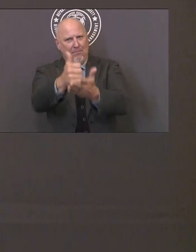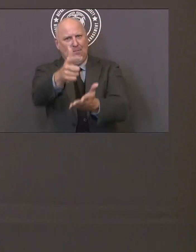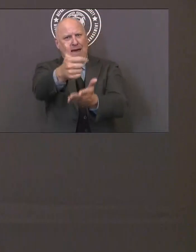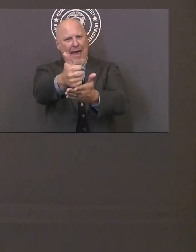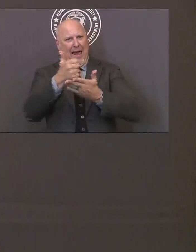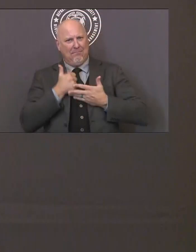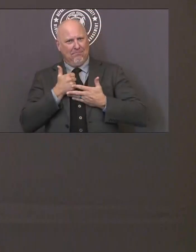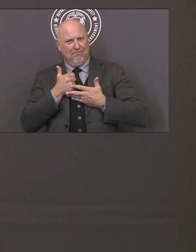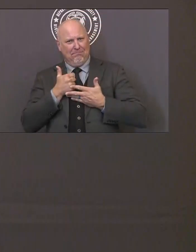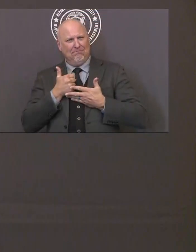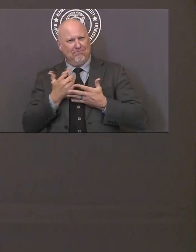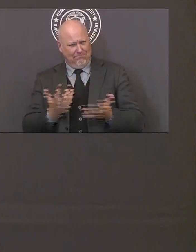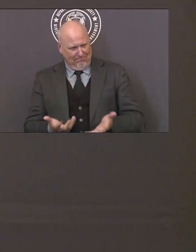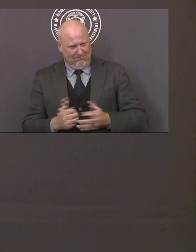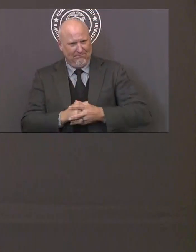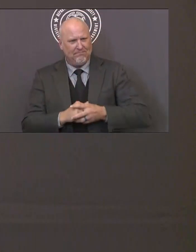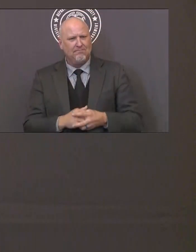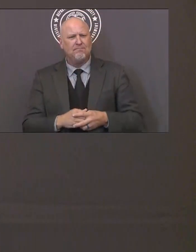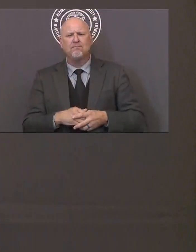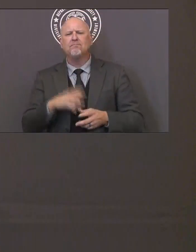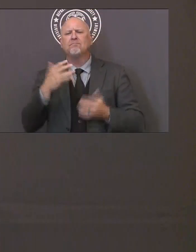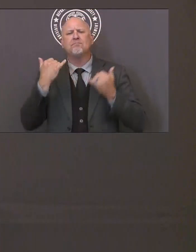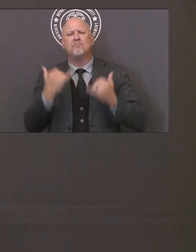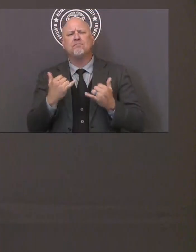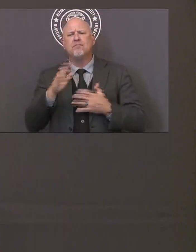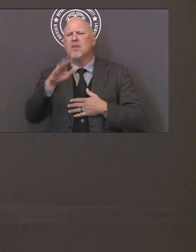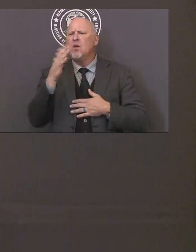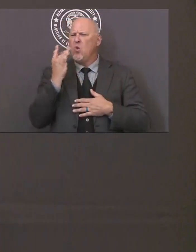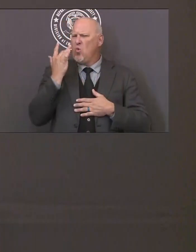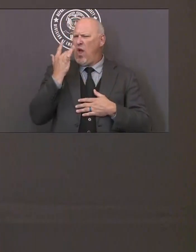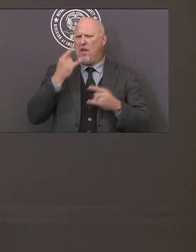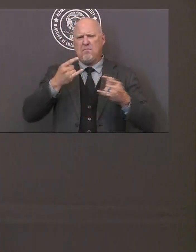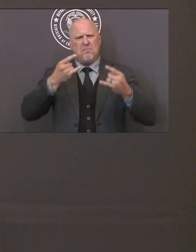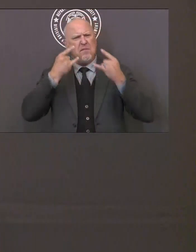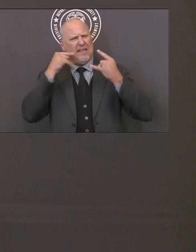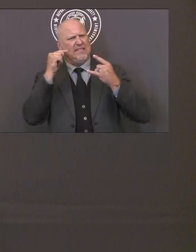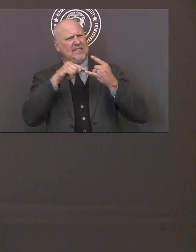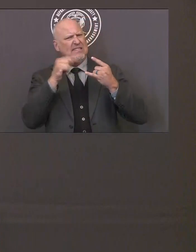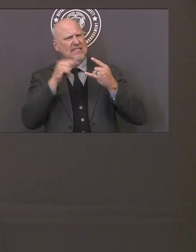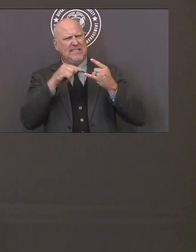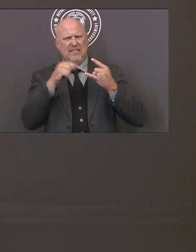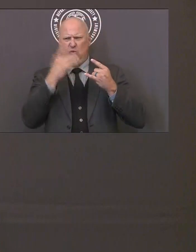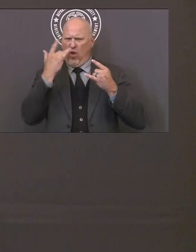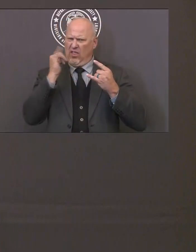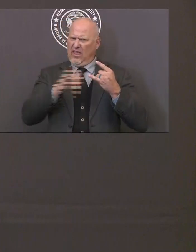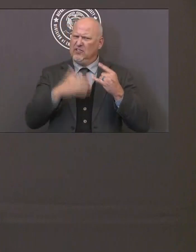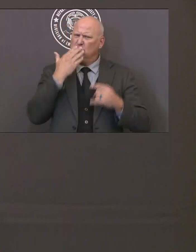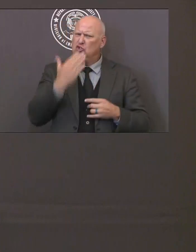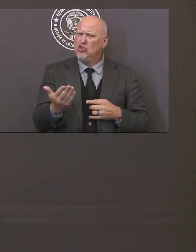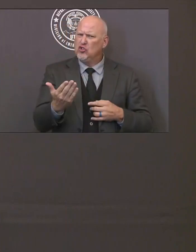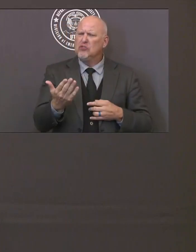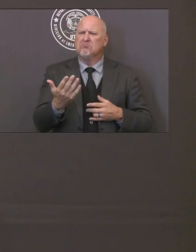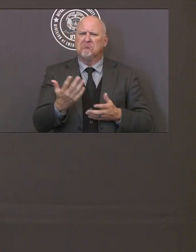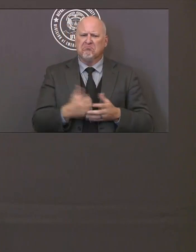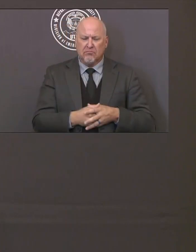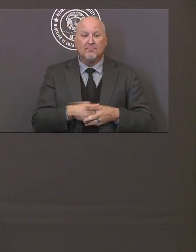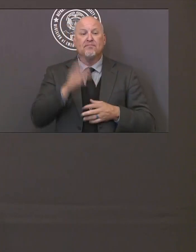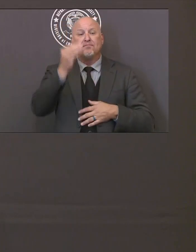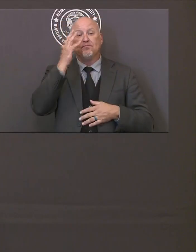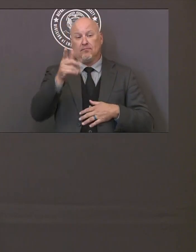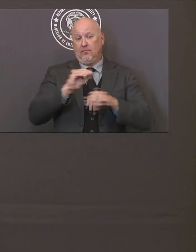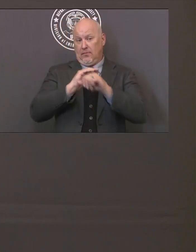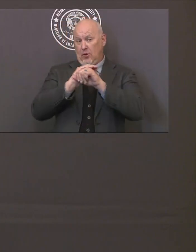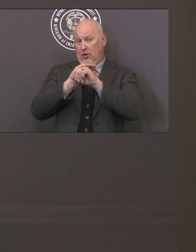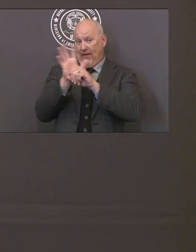it didn't look like they were against others. And Dr. Dunn laid this out very, very well. First of all, COVID-19 is extremely